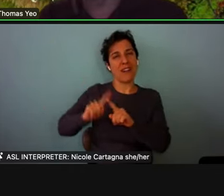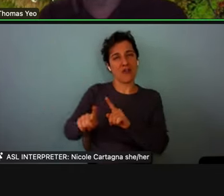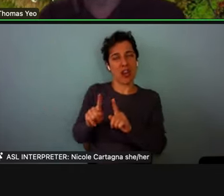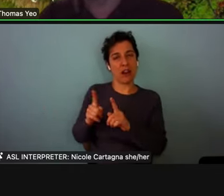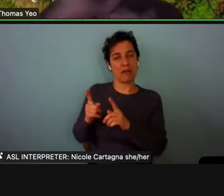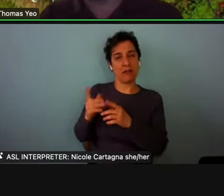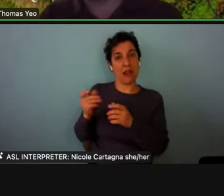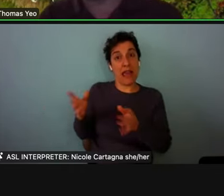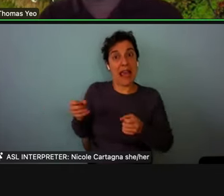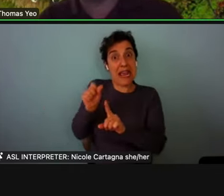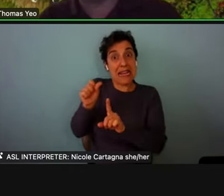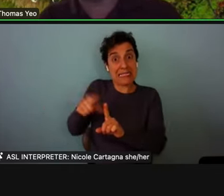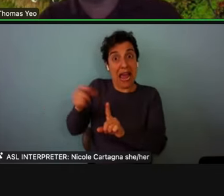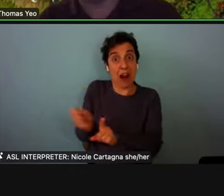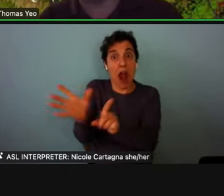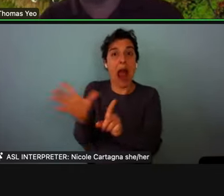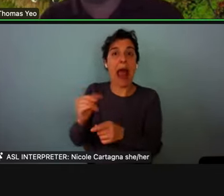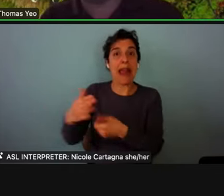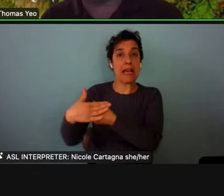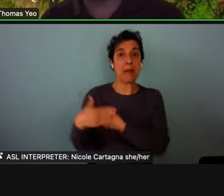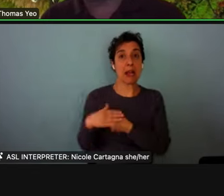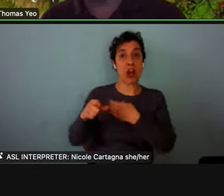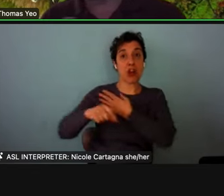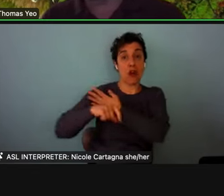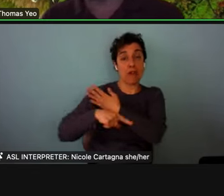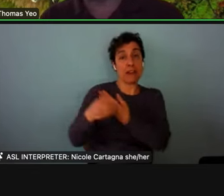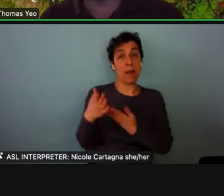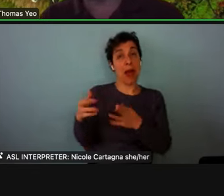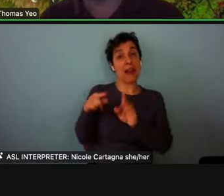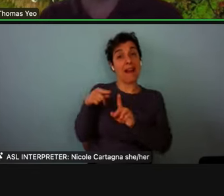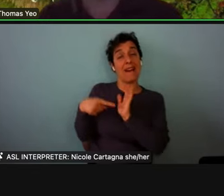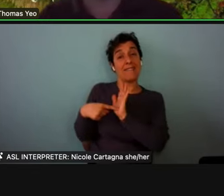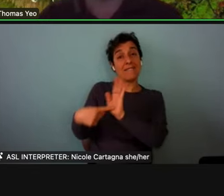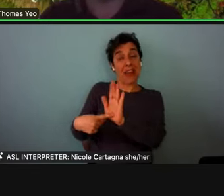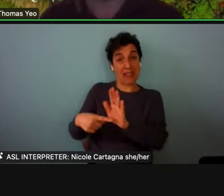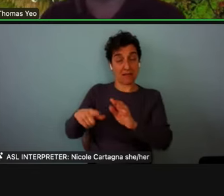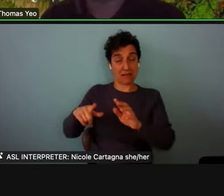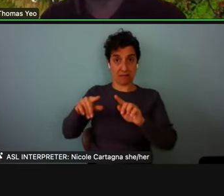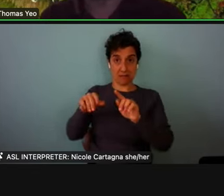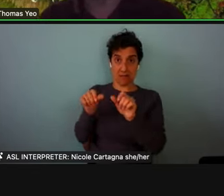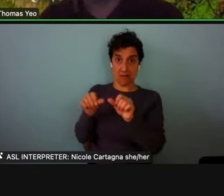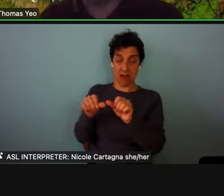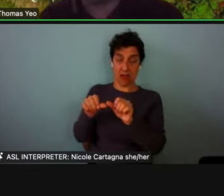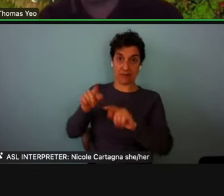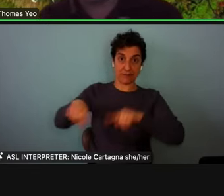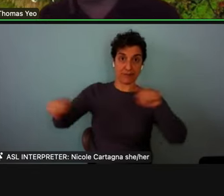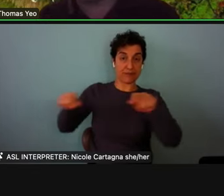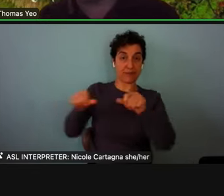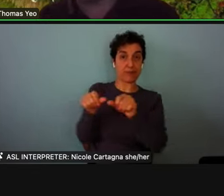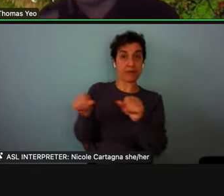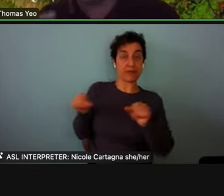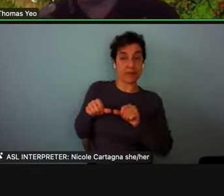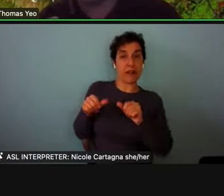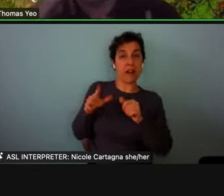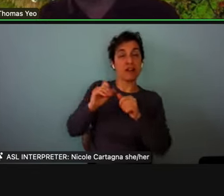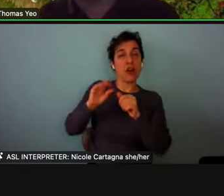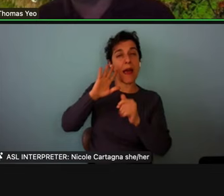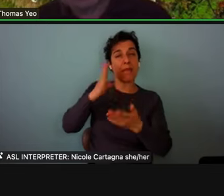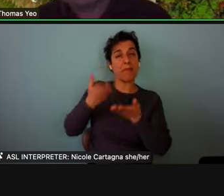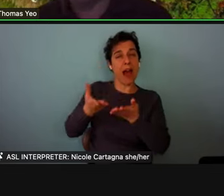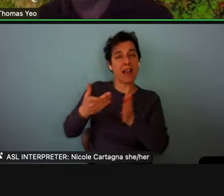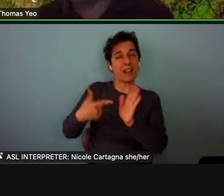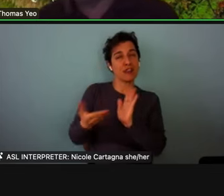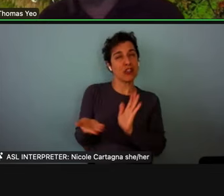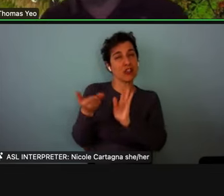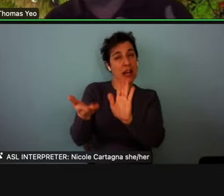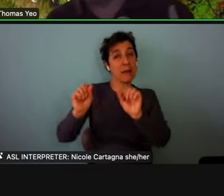neurons, which might reflect spatial heterogeneity in excitation-inhibition balance. So overall, this suggests perhaps a potential